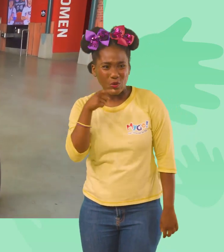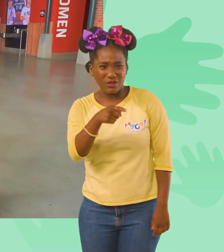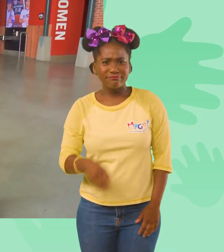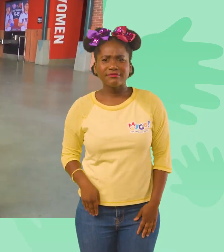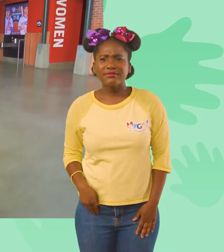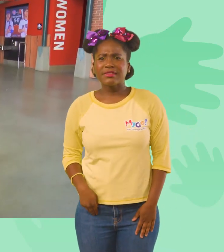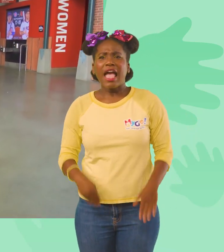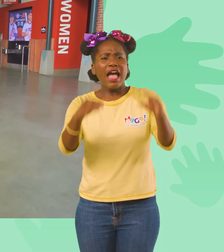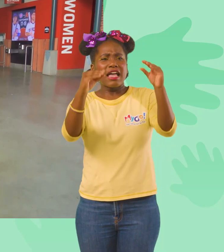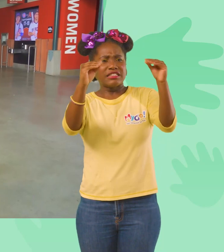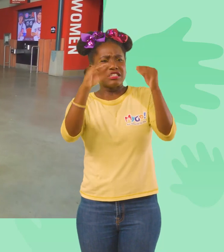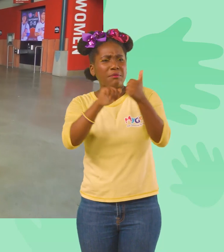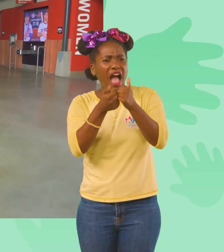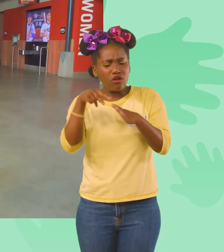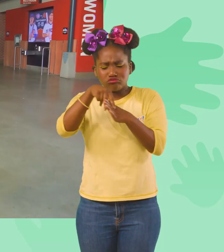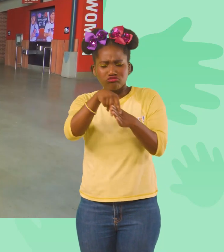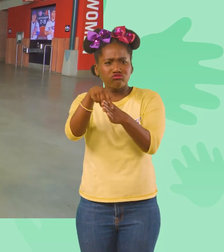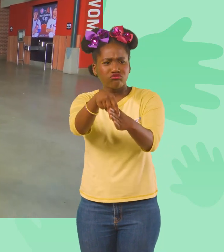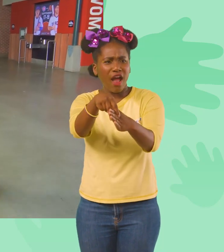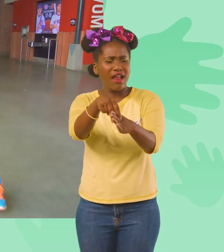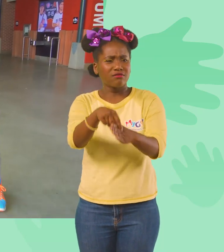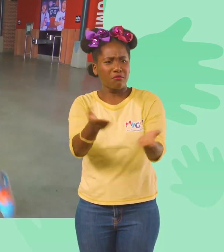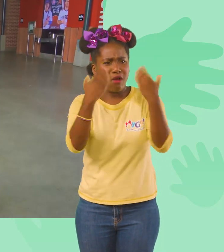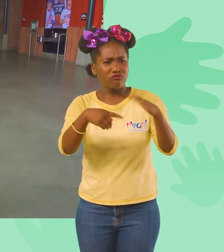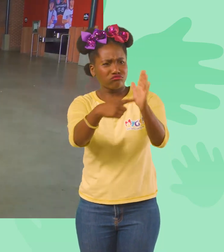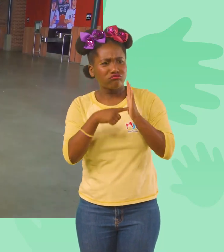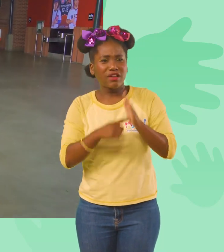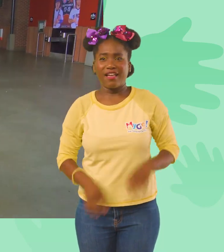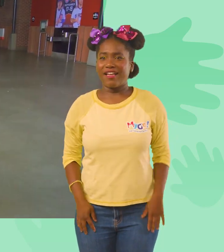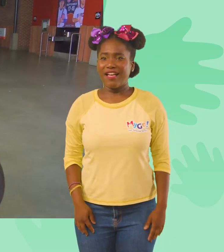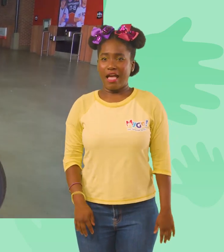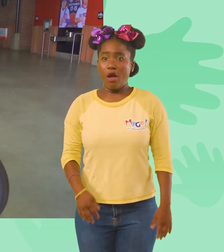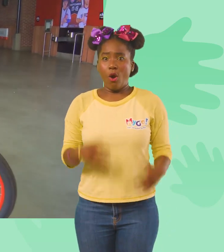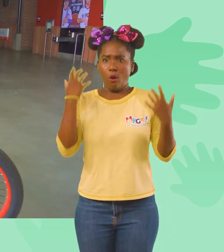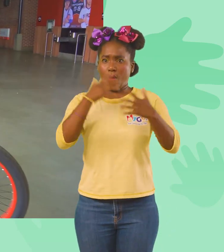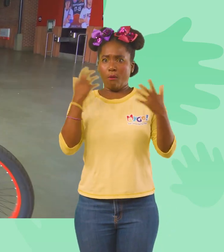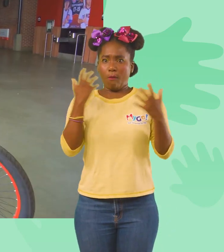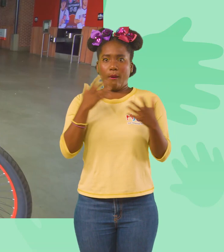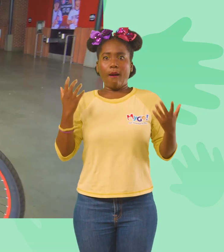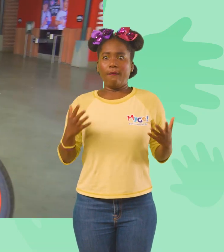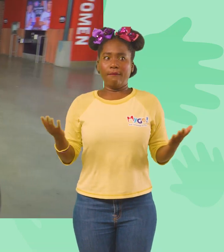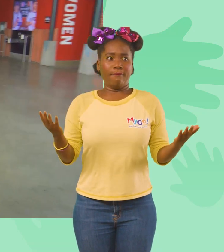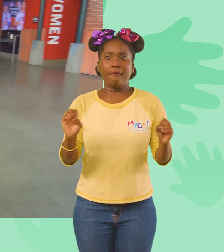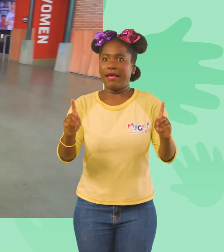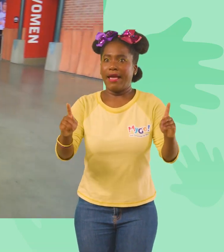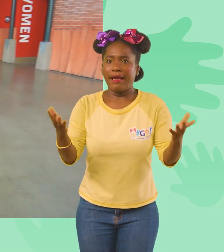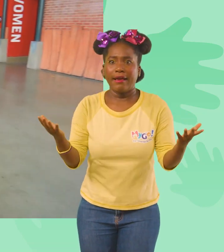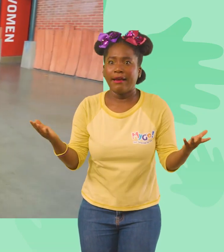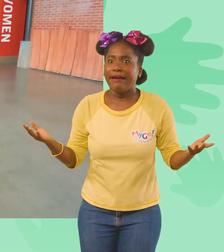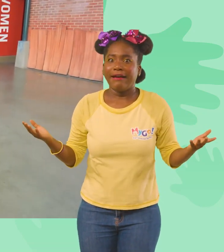you show me how to ride it? Okay! Whoa! Whoa! Okay!